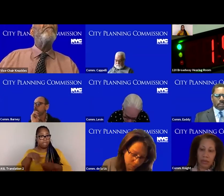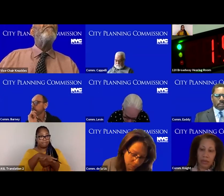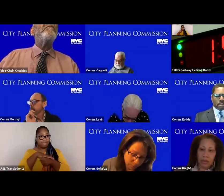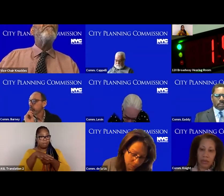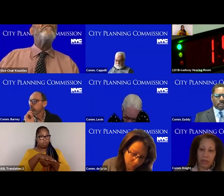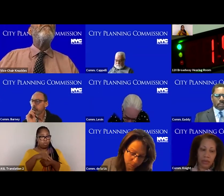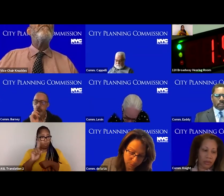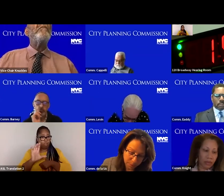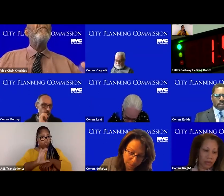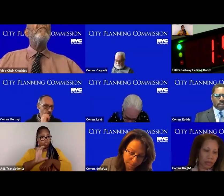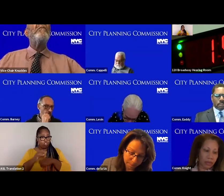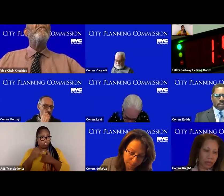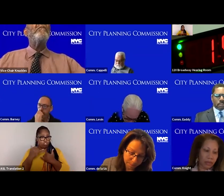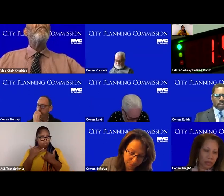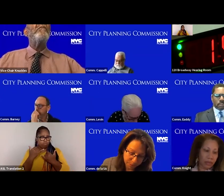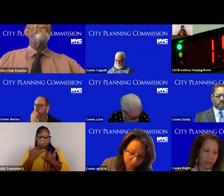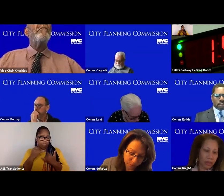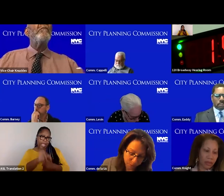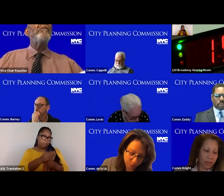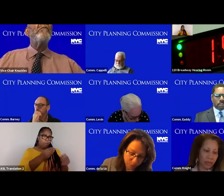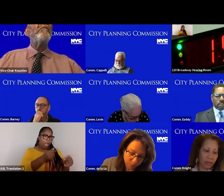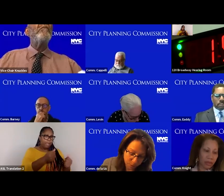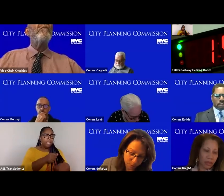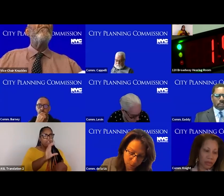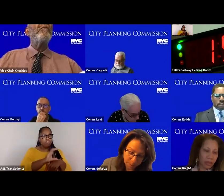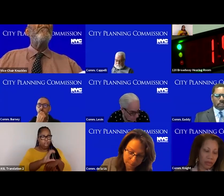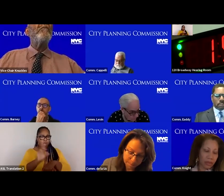is currently, and the property that the church is currently on,